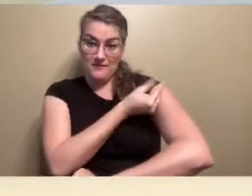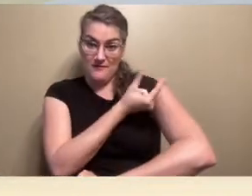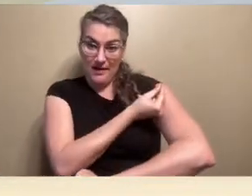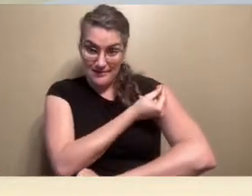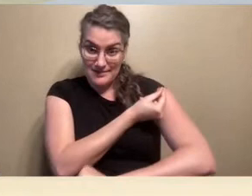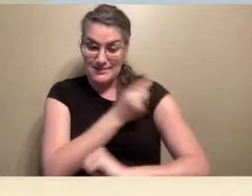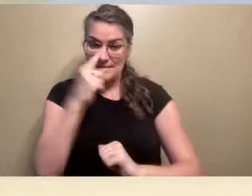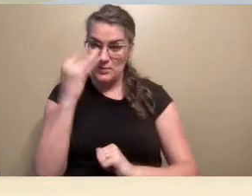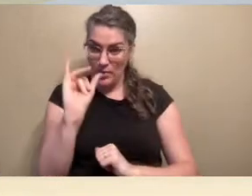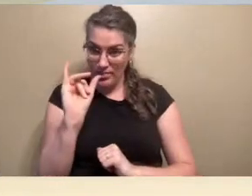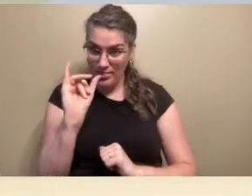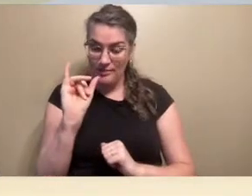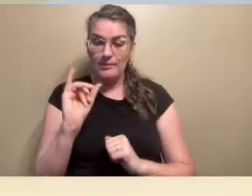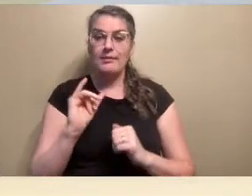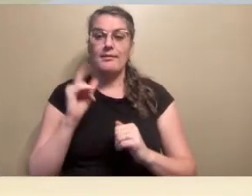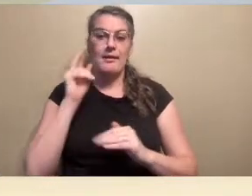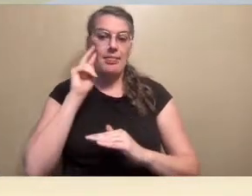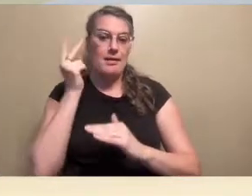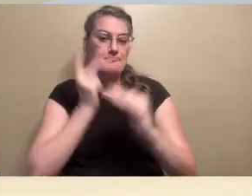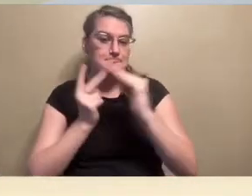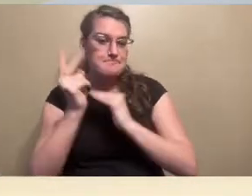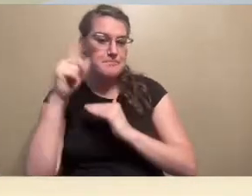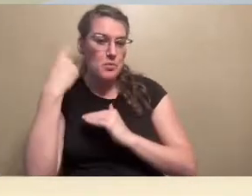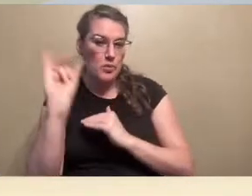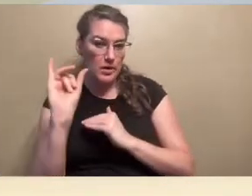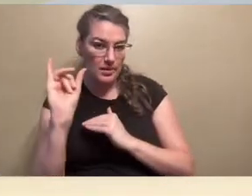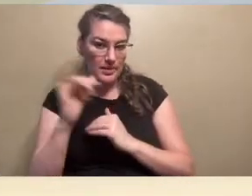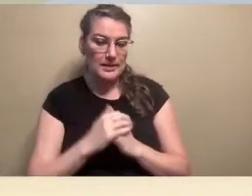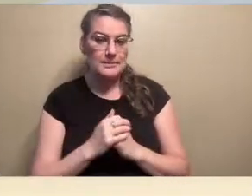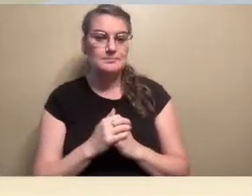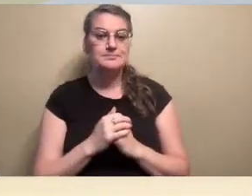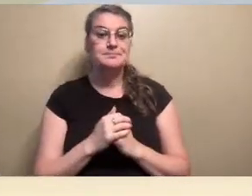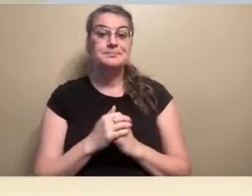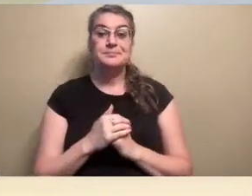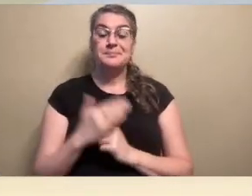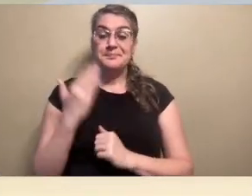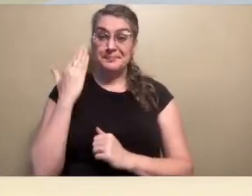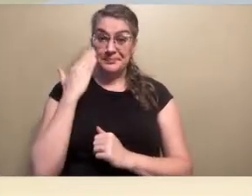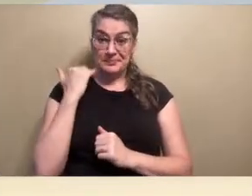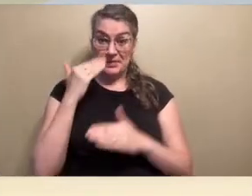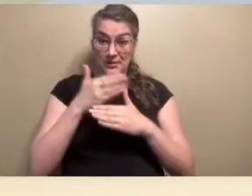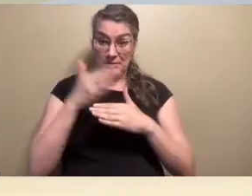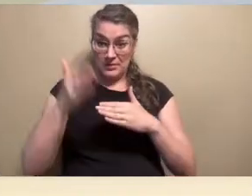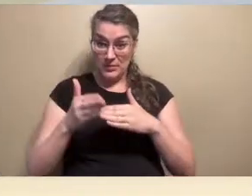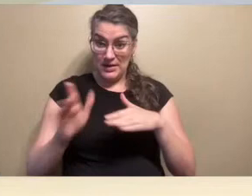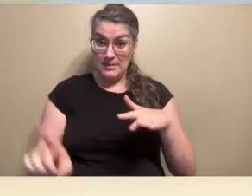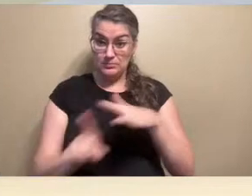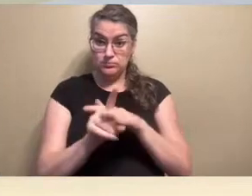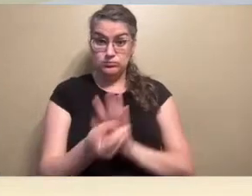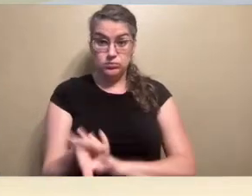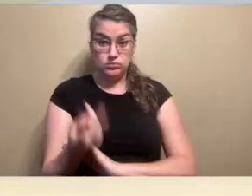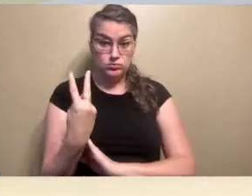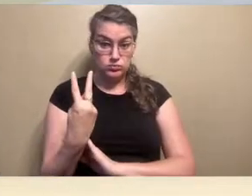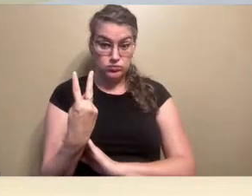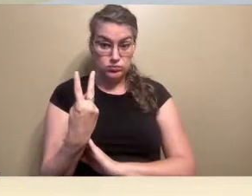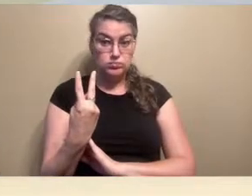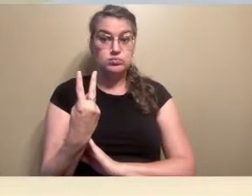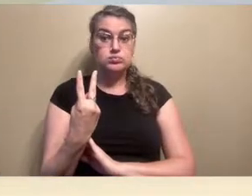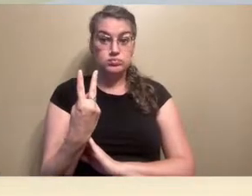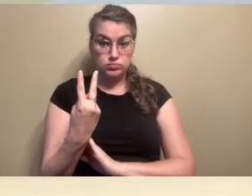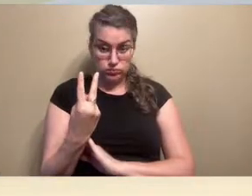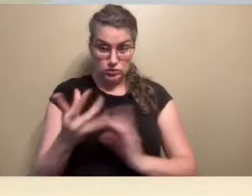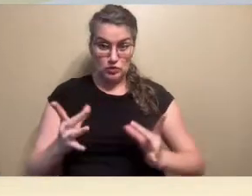forward. Since the weekend, there are 2 new cases of COVID-19 to report today. One